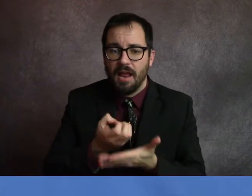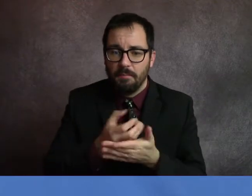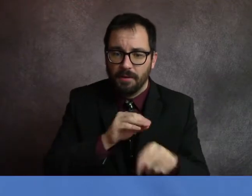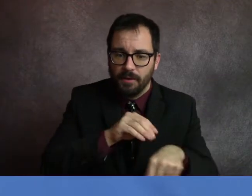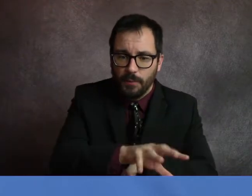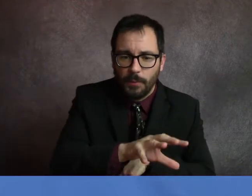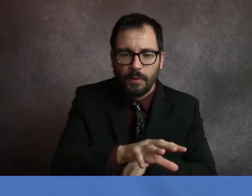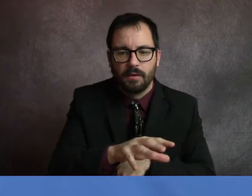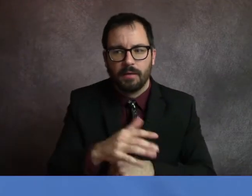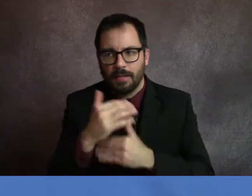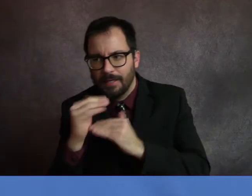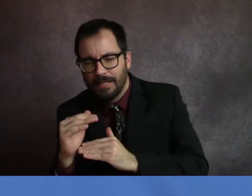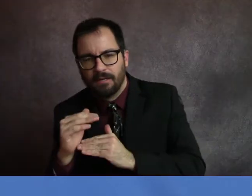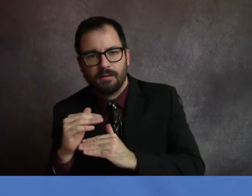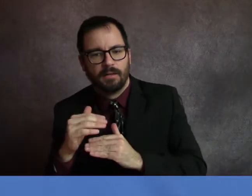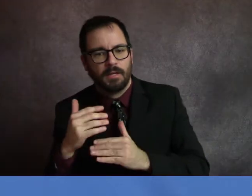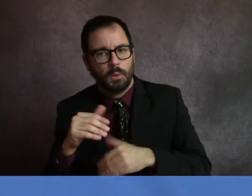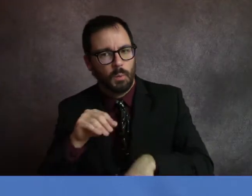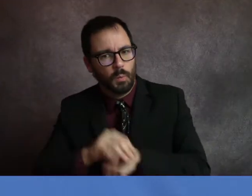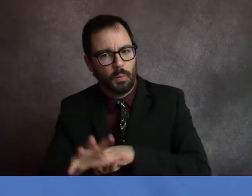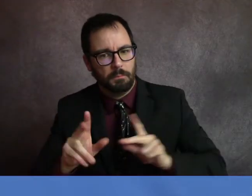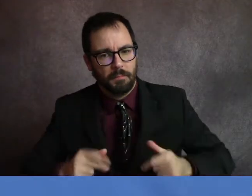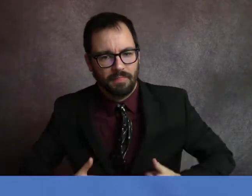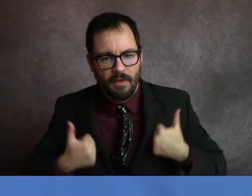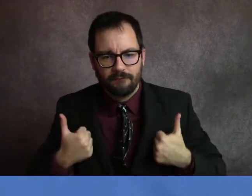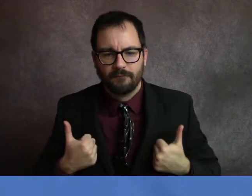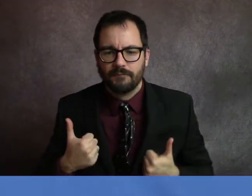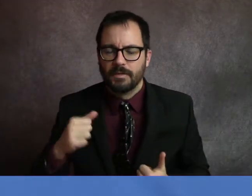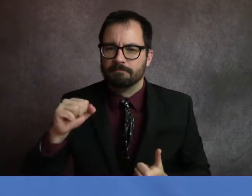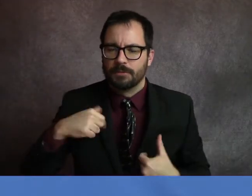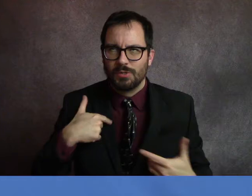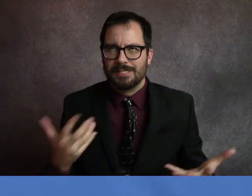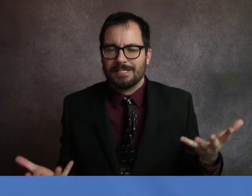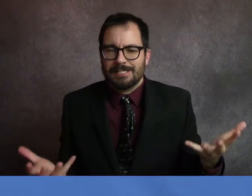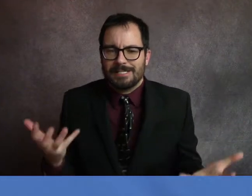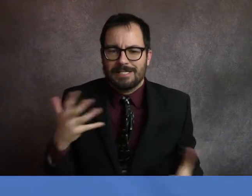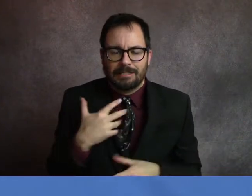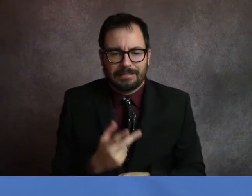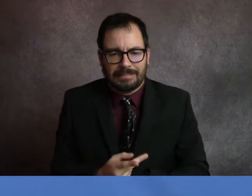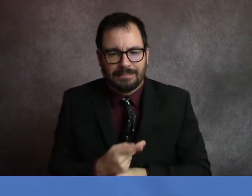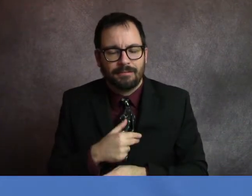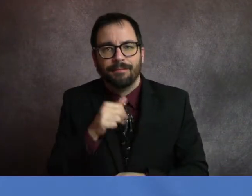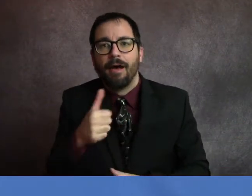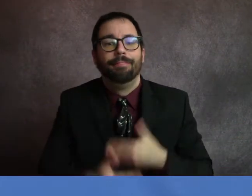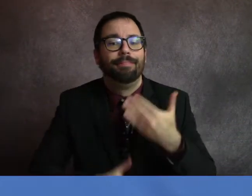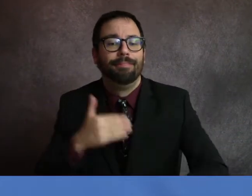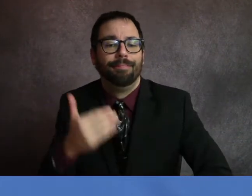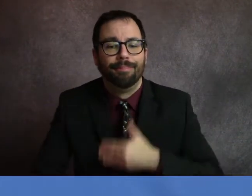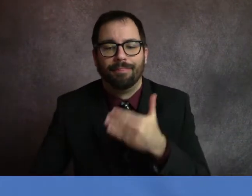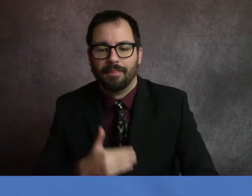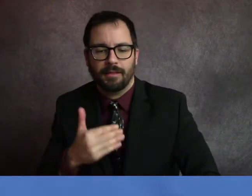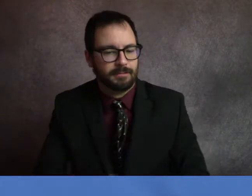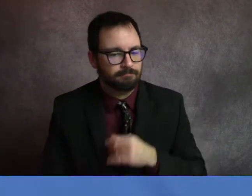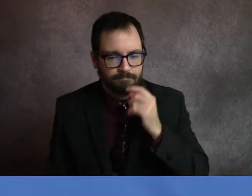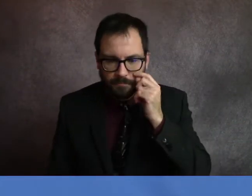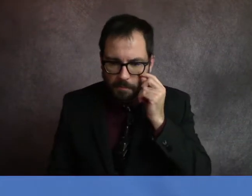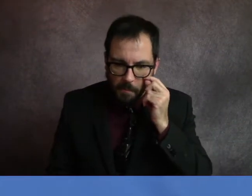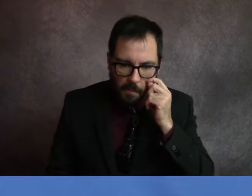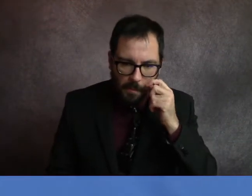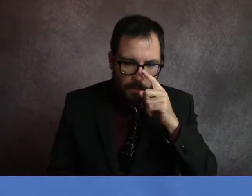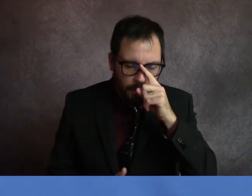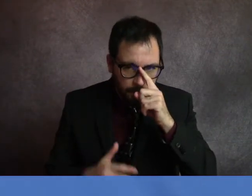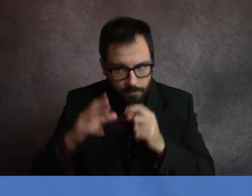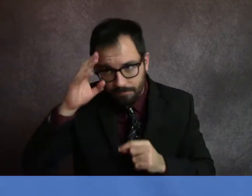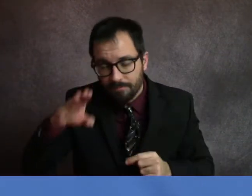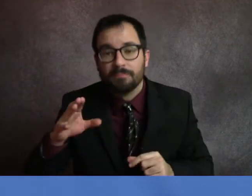in the balance. I don't ever take lightly the impacts of workers, business owners, nonprofit organizations that are certainly affected by